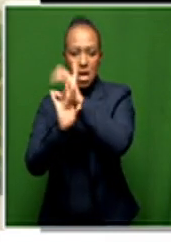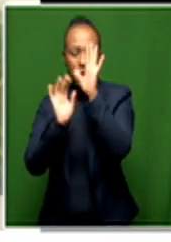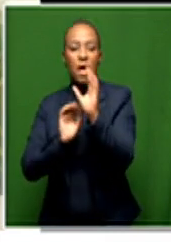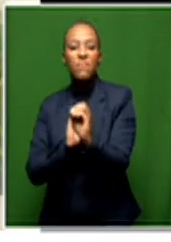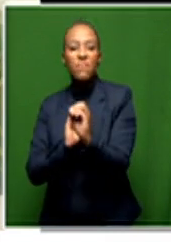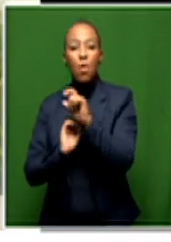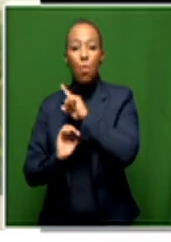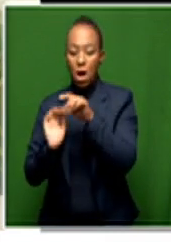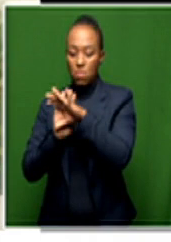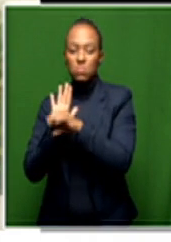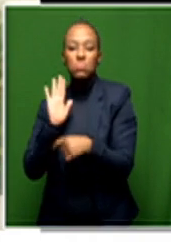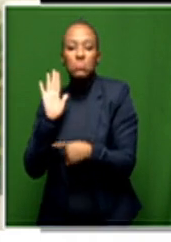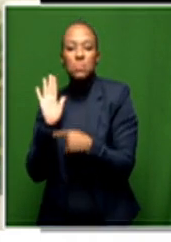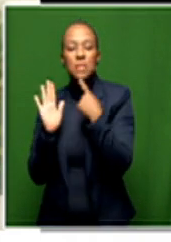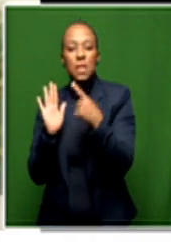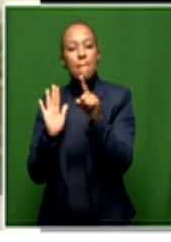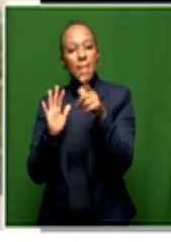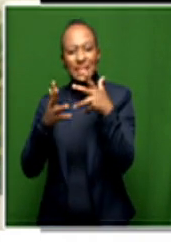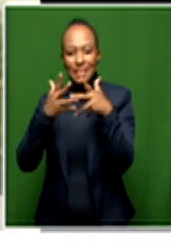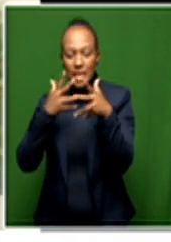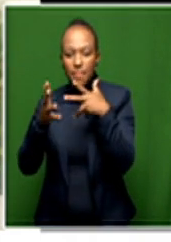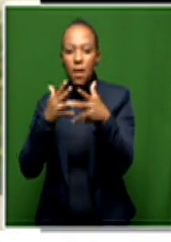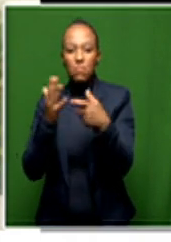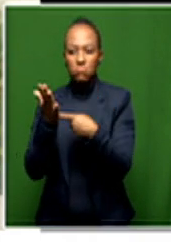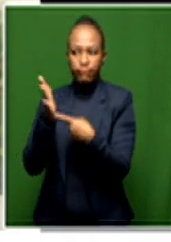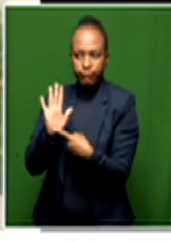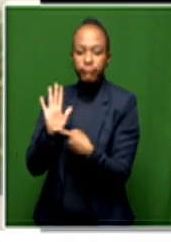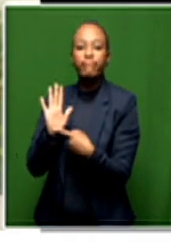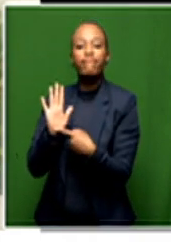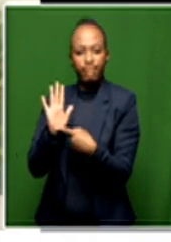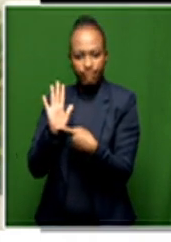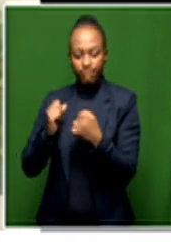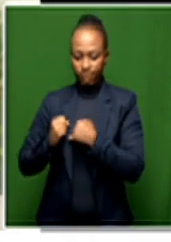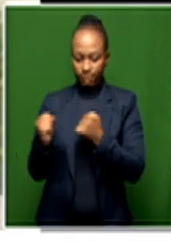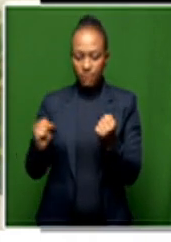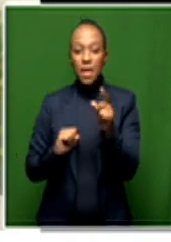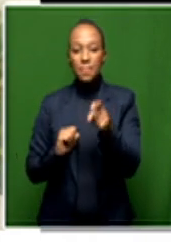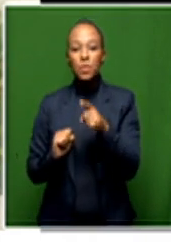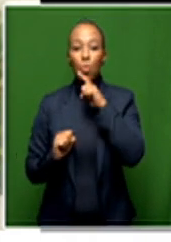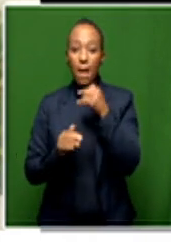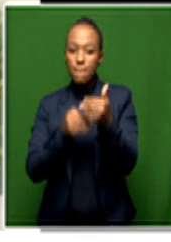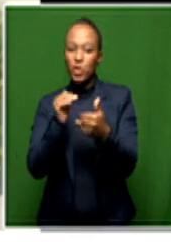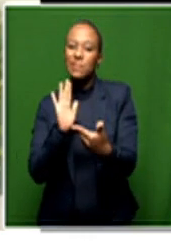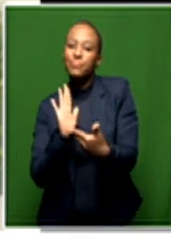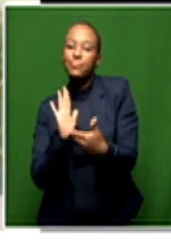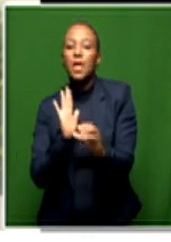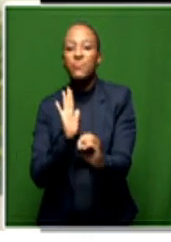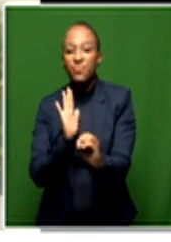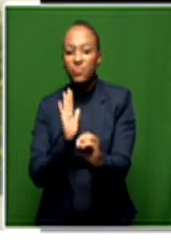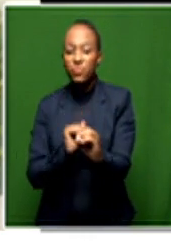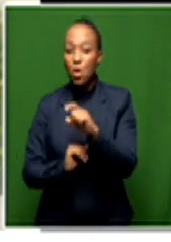transparent, and there are due processes which are therefore, ordinarily there. Why we have